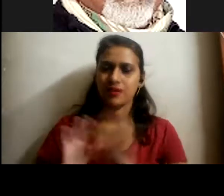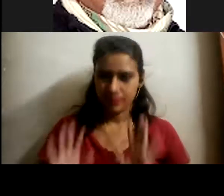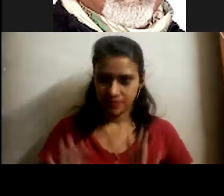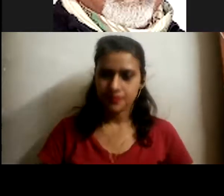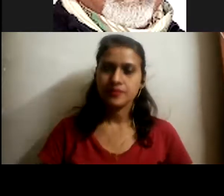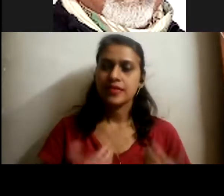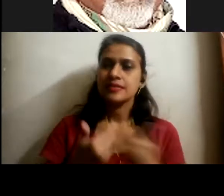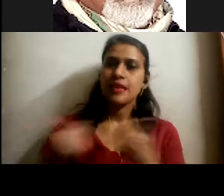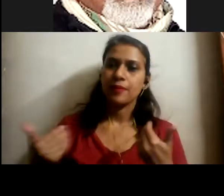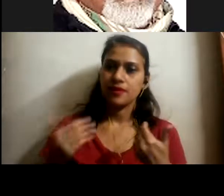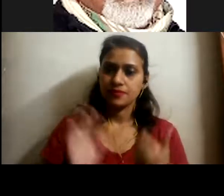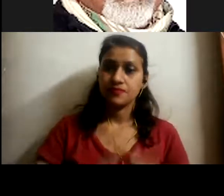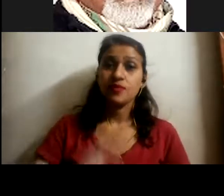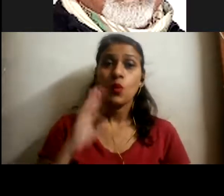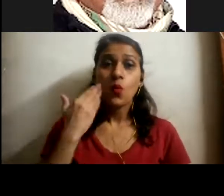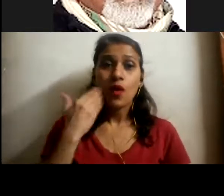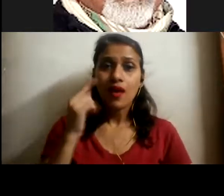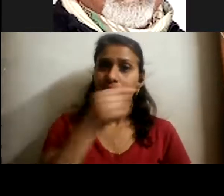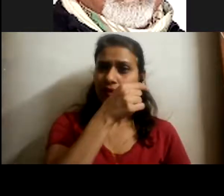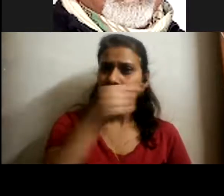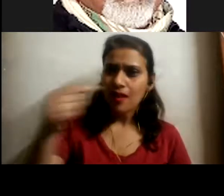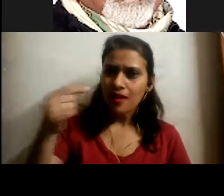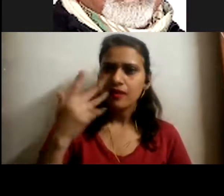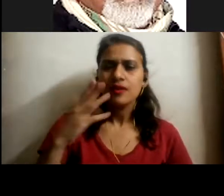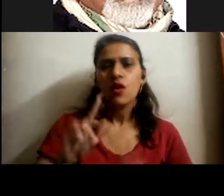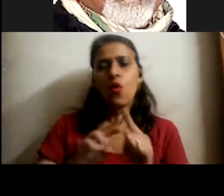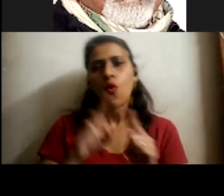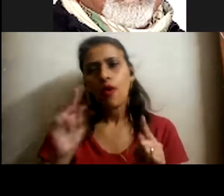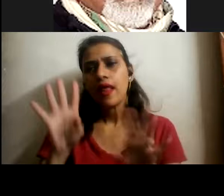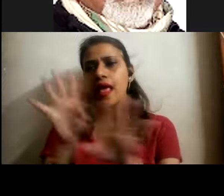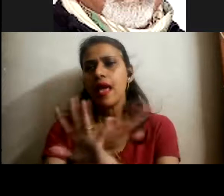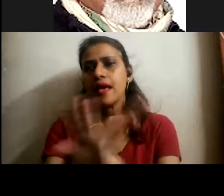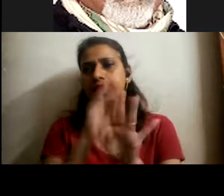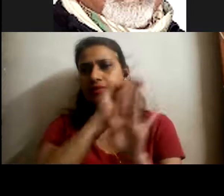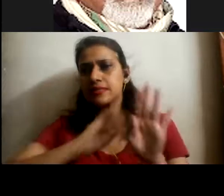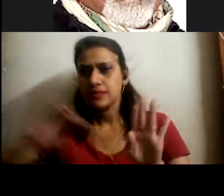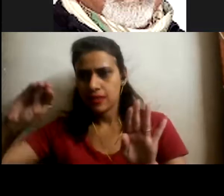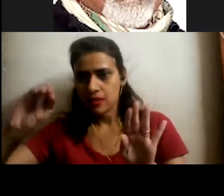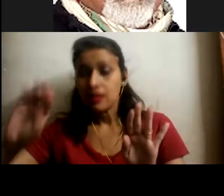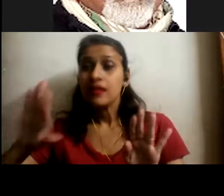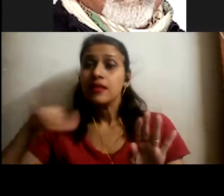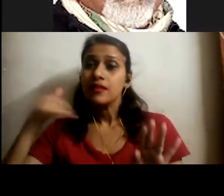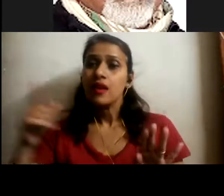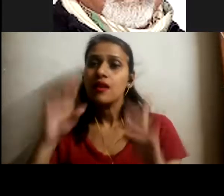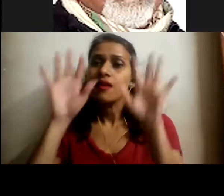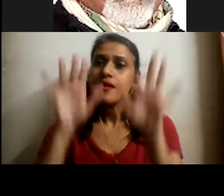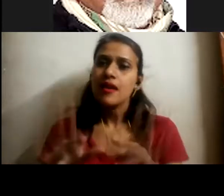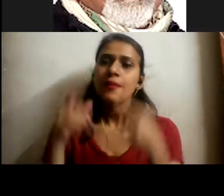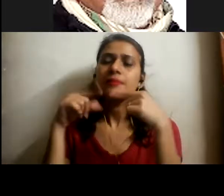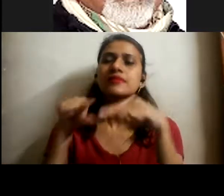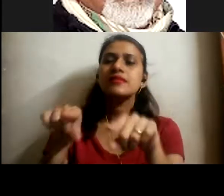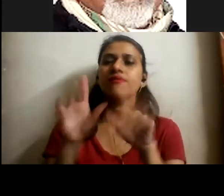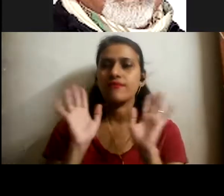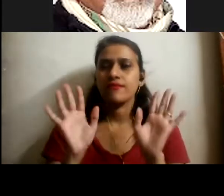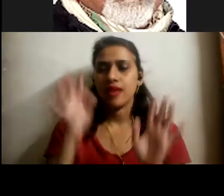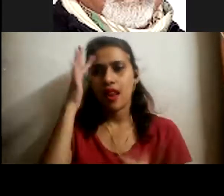highlight it, you can either highlight it or you can either put it in Excel, and then you can accordingly type in your own words the analysis. That